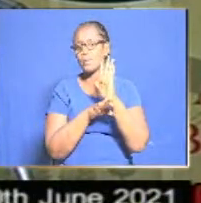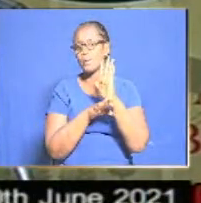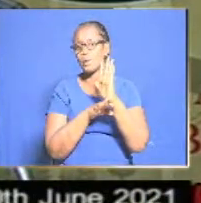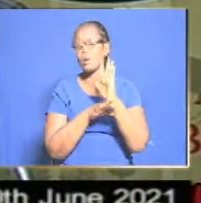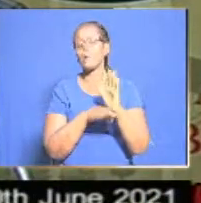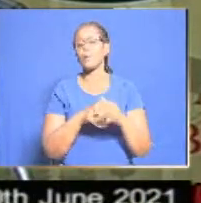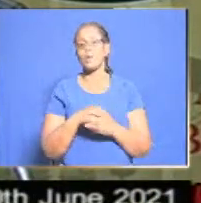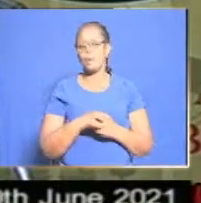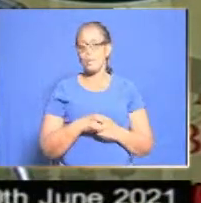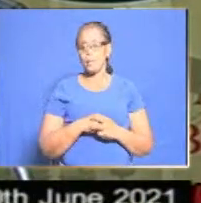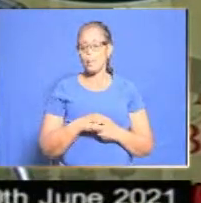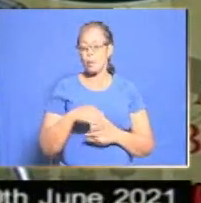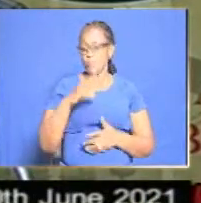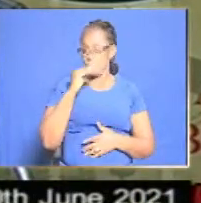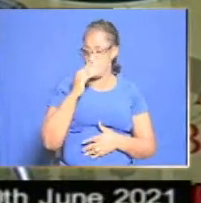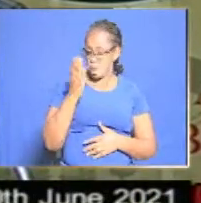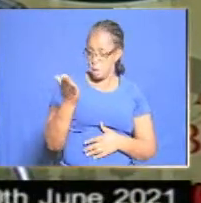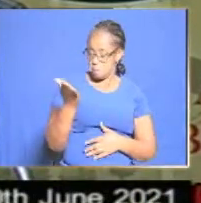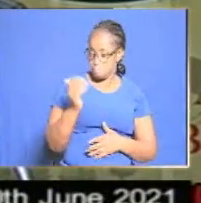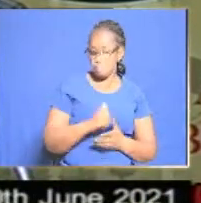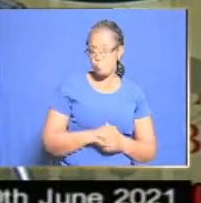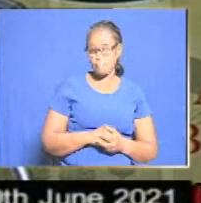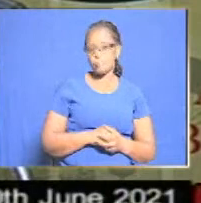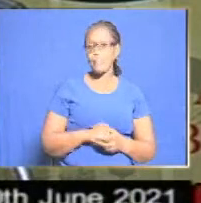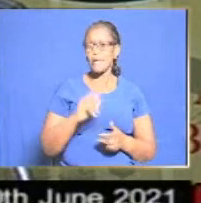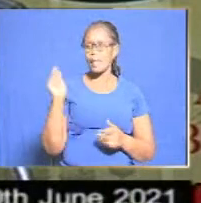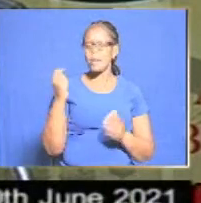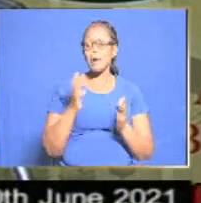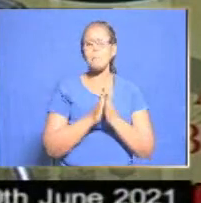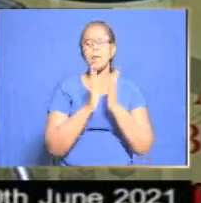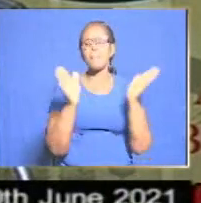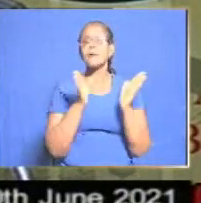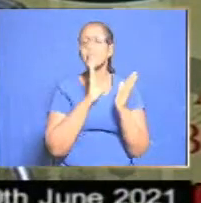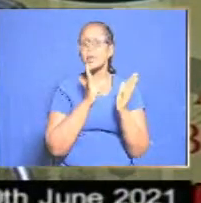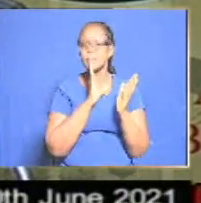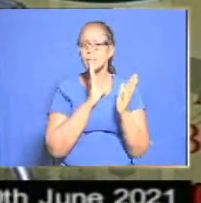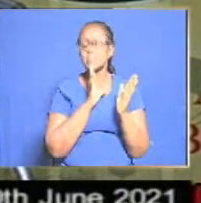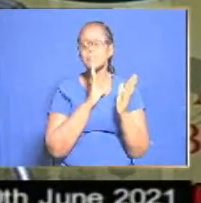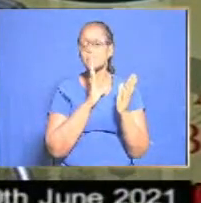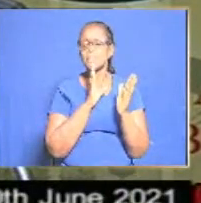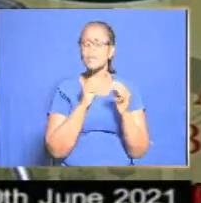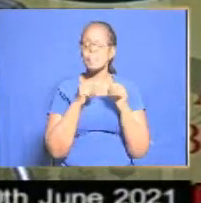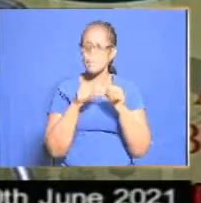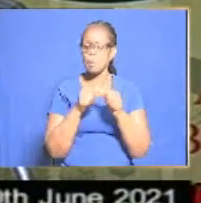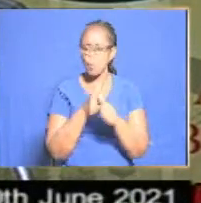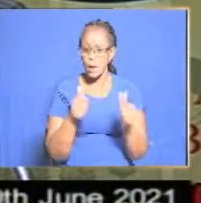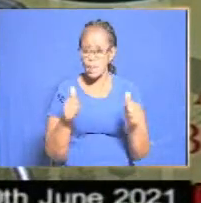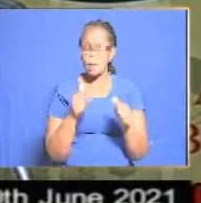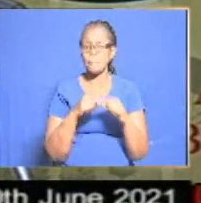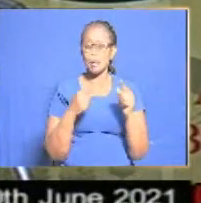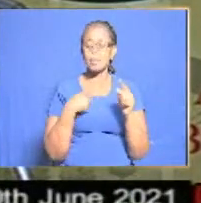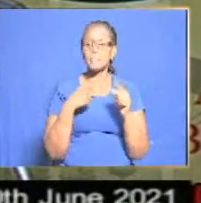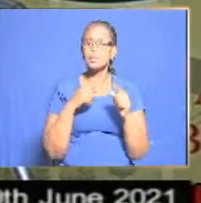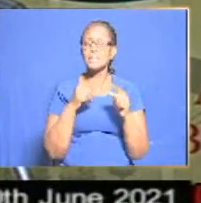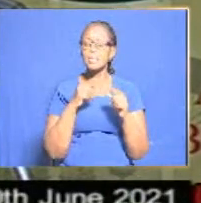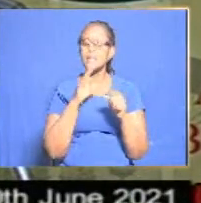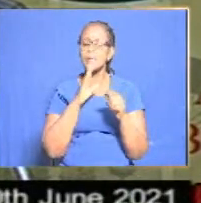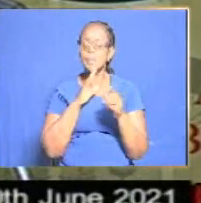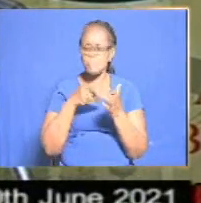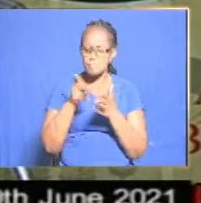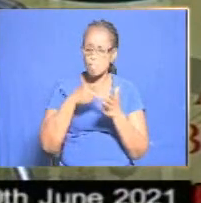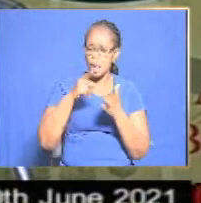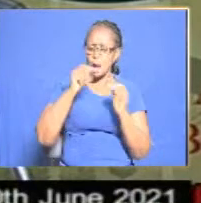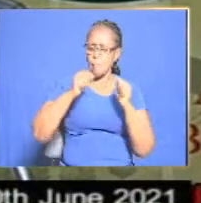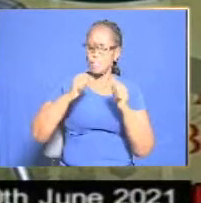Mr. Speaker, Kenya's public debt remains sustainable, but the debt carrying capacity has, however, declined. Financing